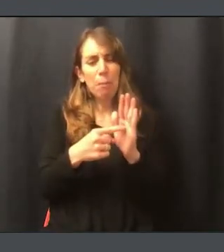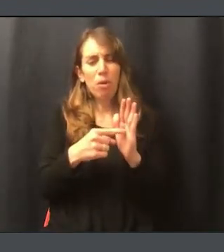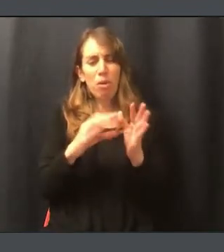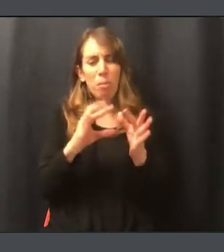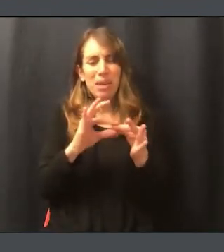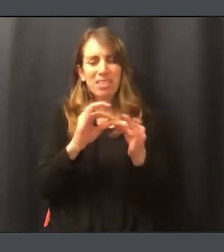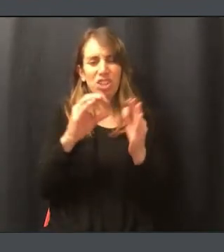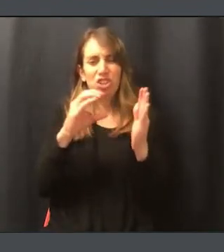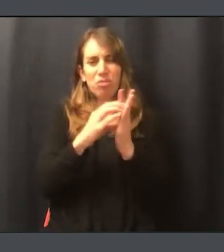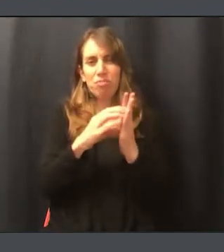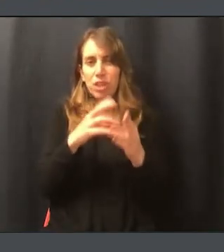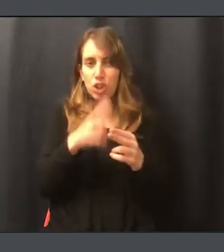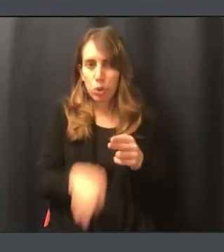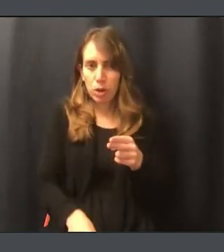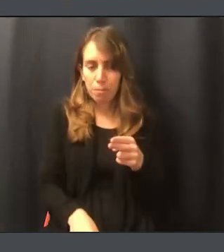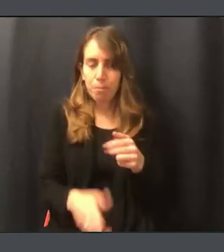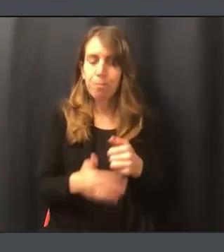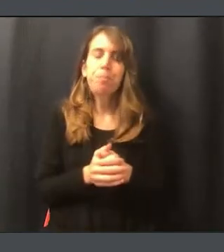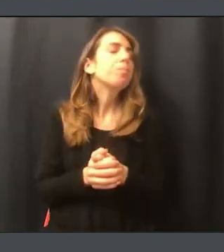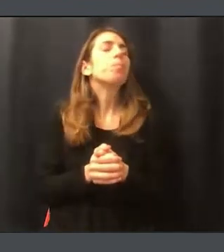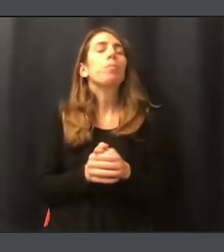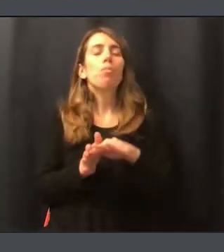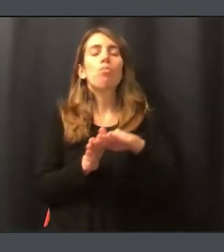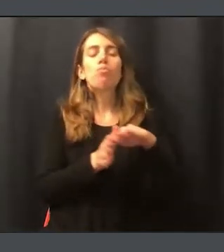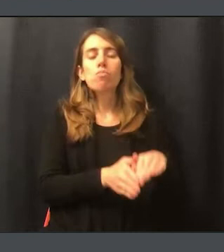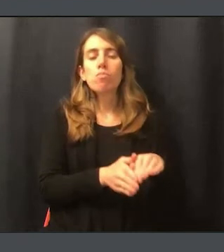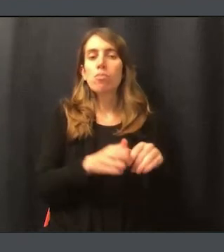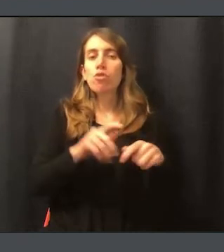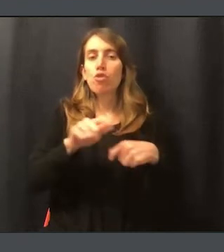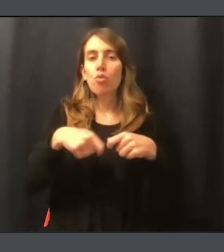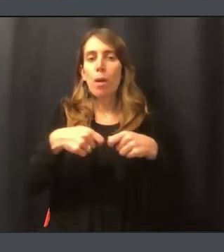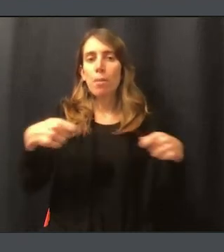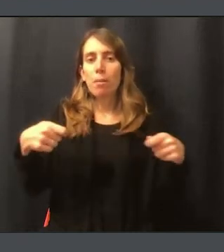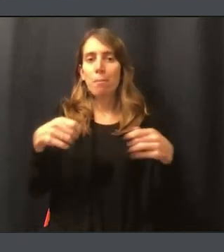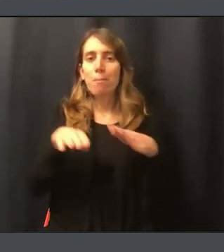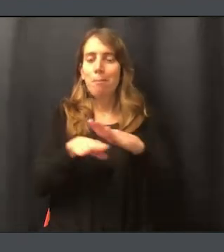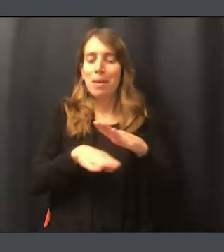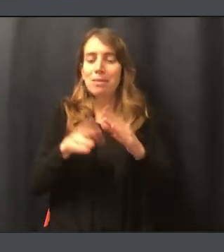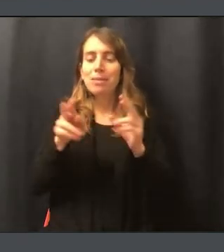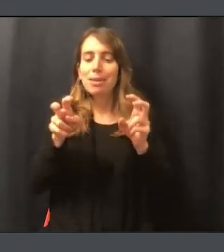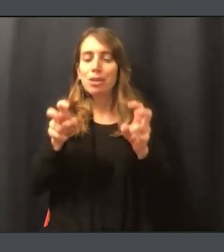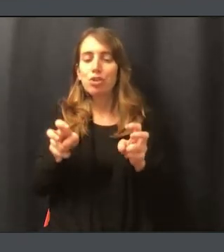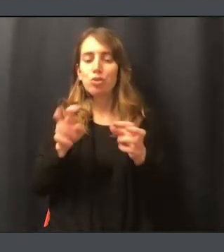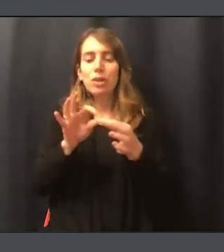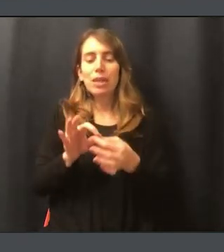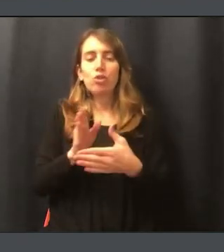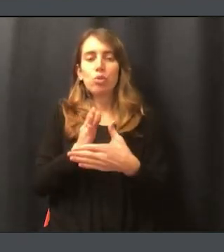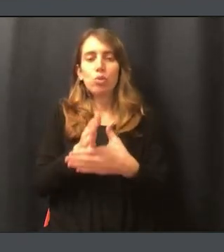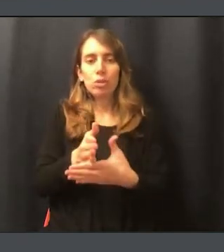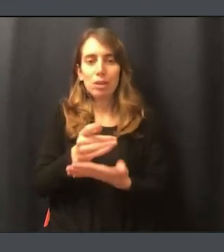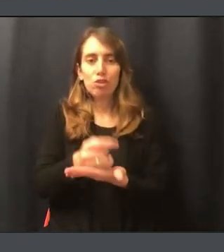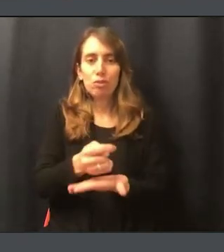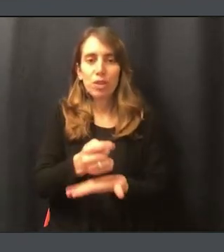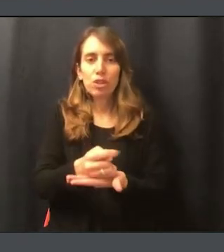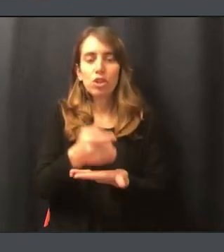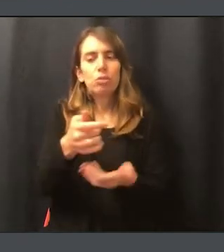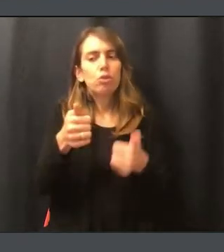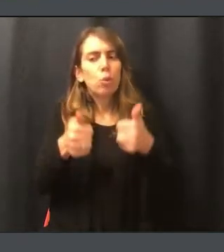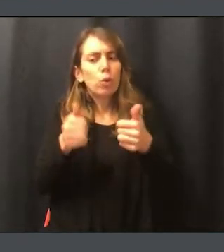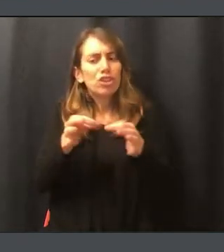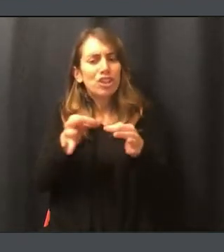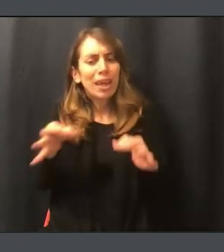Okay, to wrap up, some basic issues in terms of intervention. One is, what languages do you provide intervention